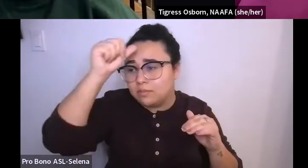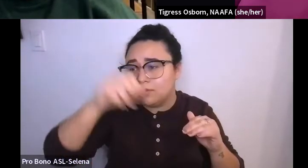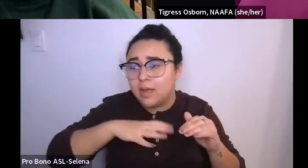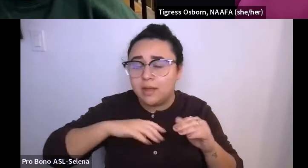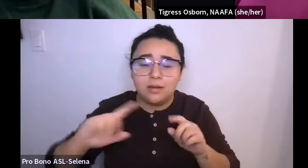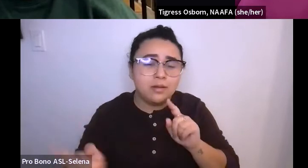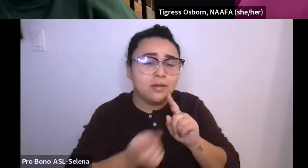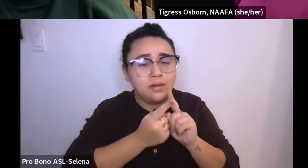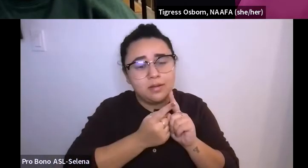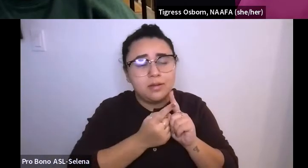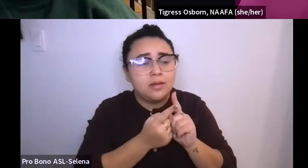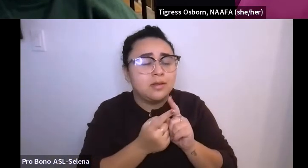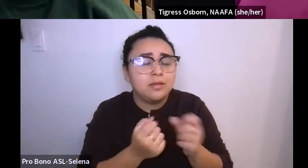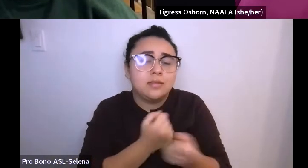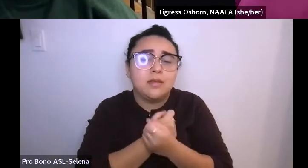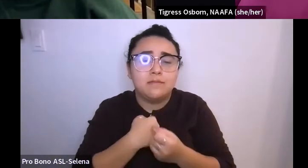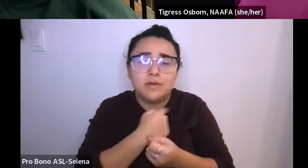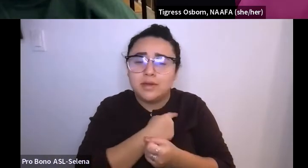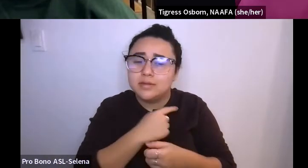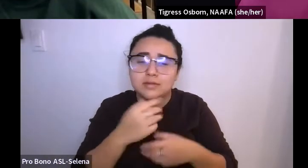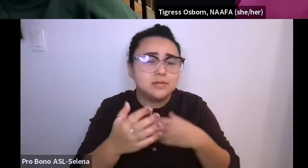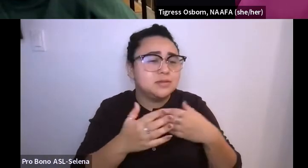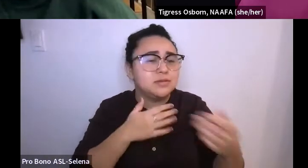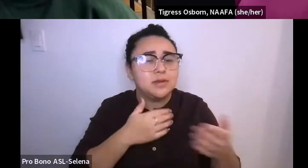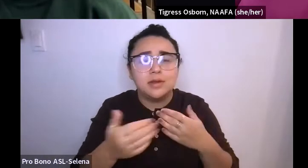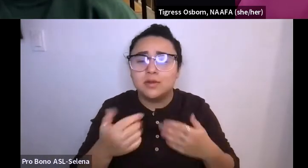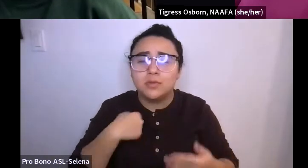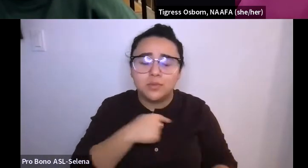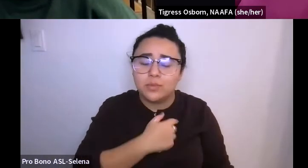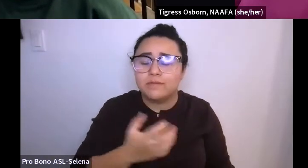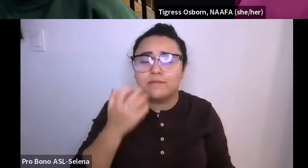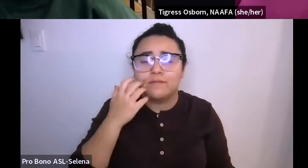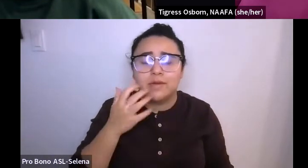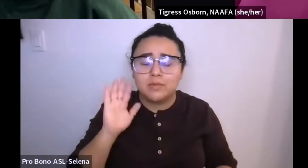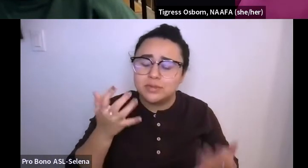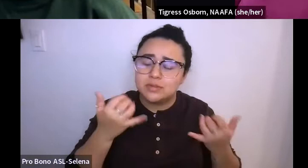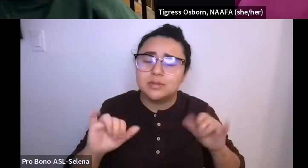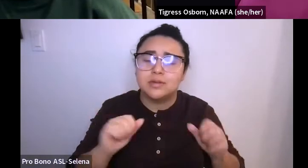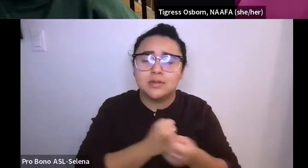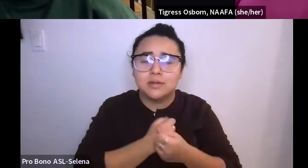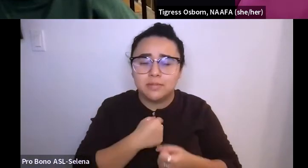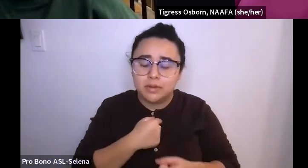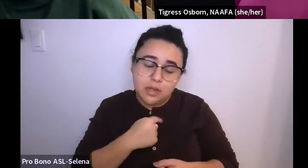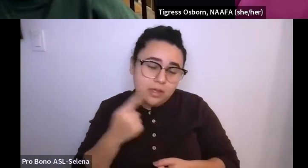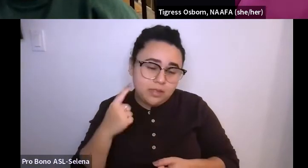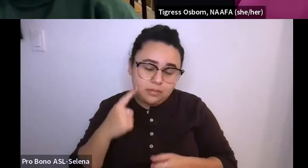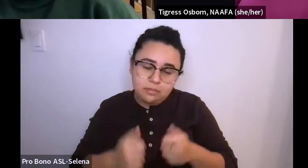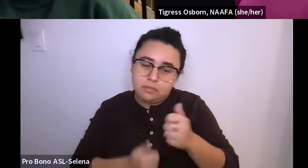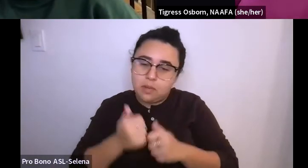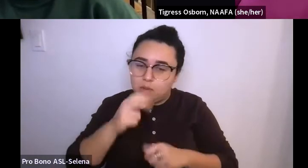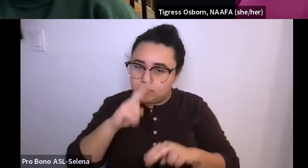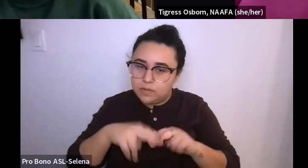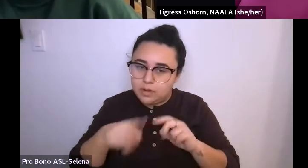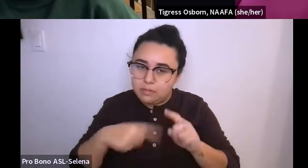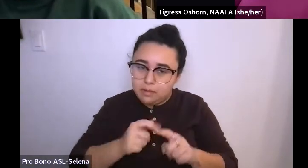approach us and love us despite our fat. So I think what's the most fun about being fat is thin people, which is